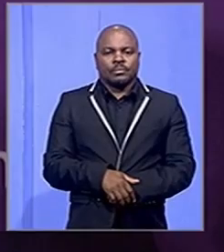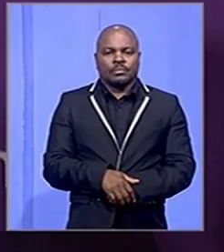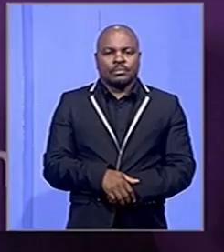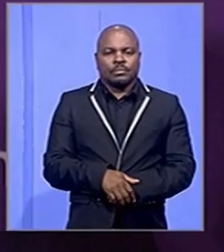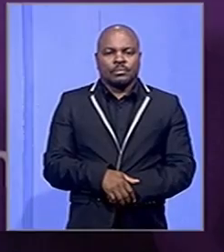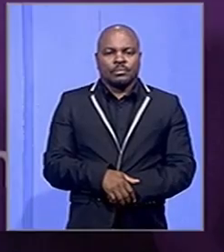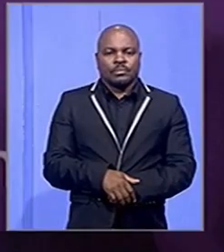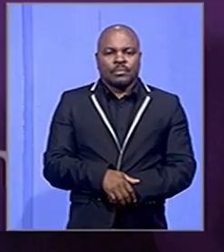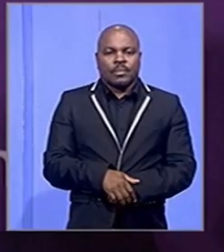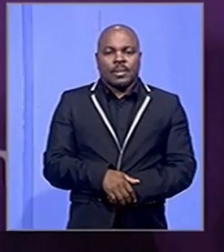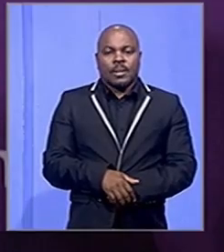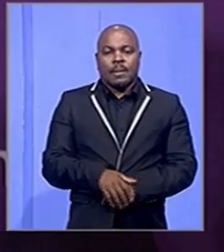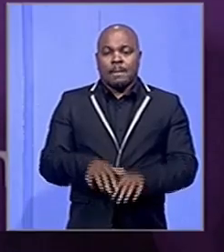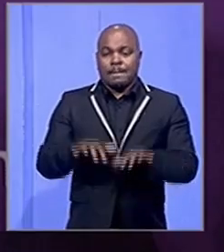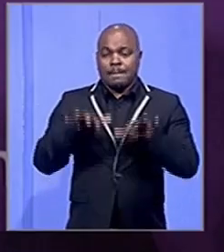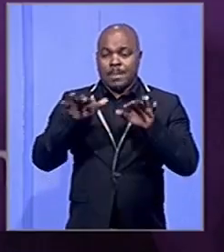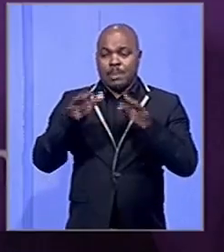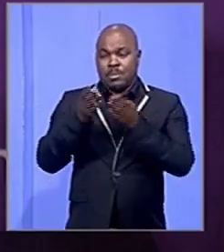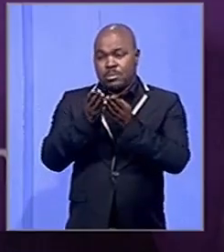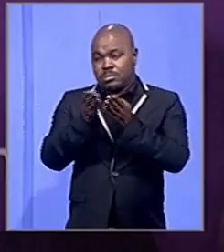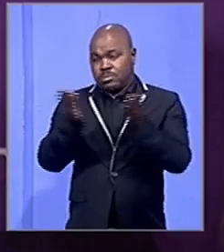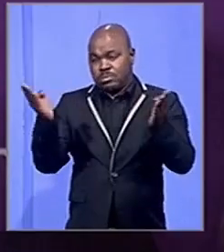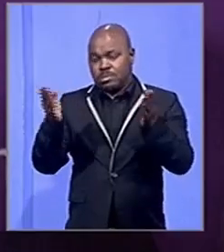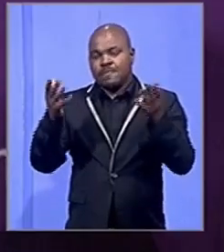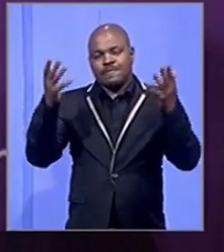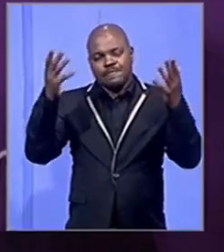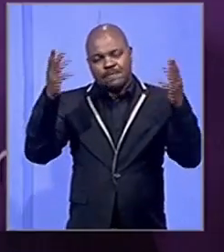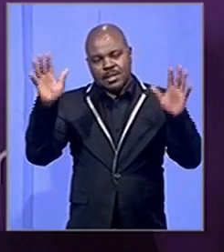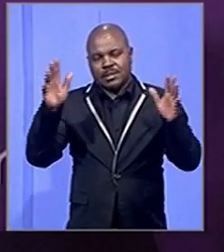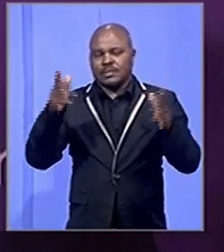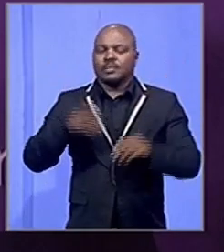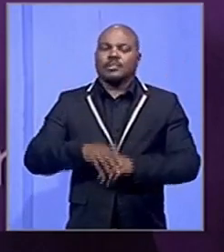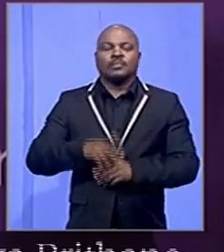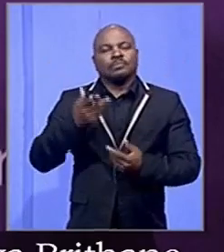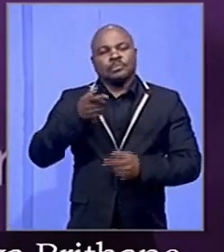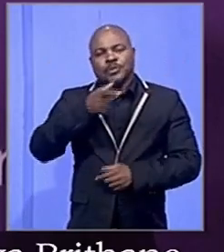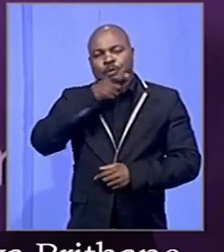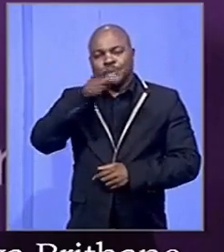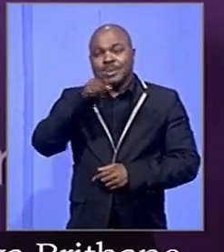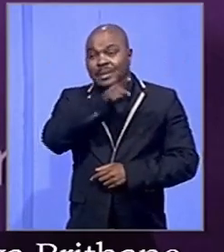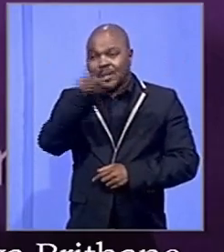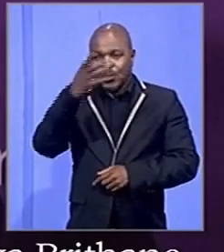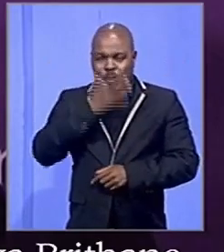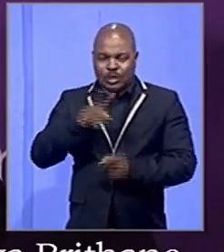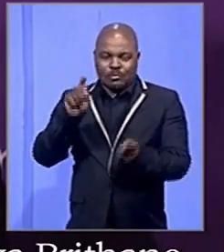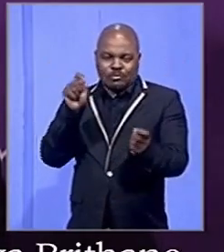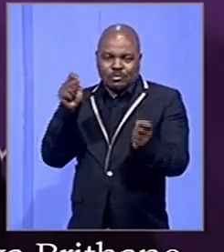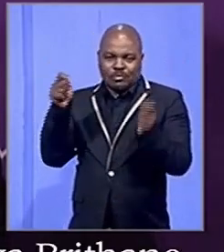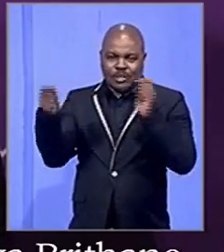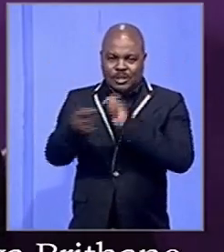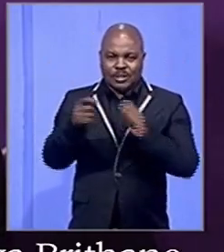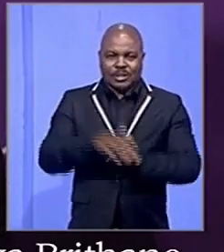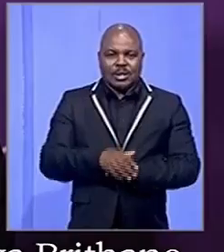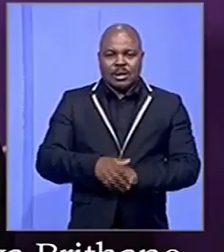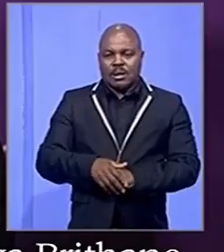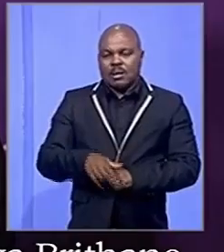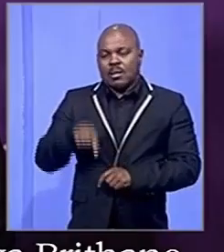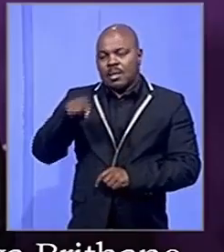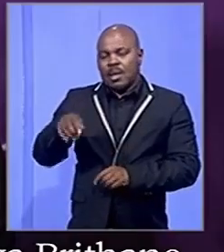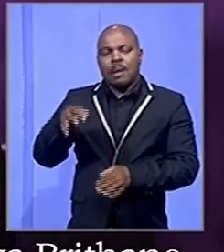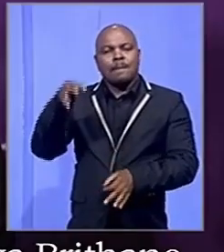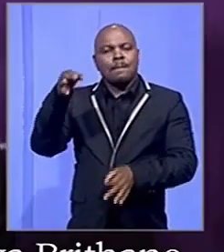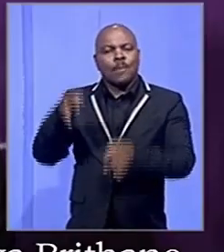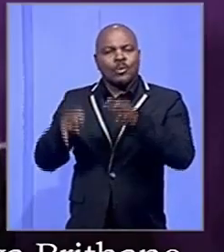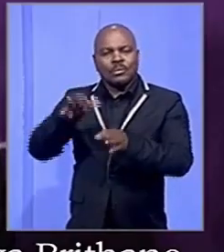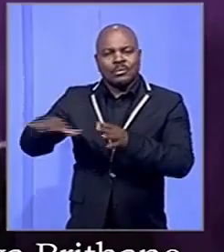Tonight, people here and around the country have spoken, and they're ready for change, to end the politics of